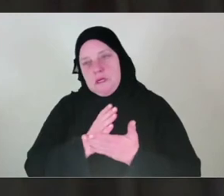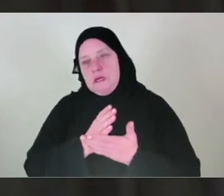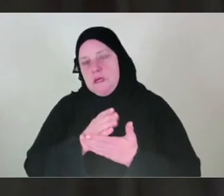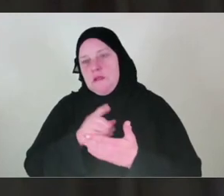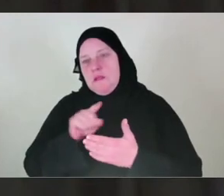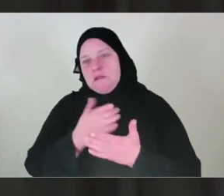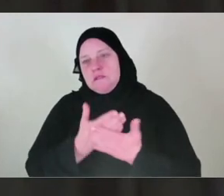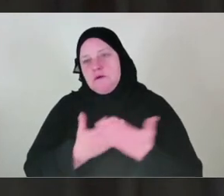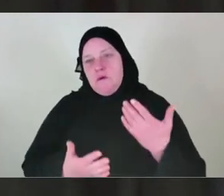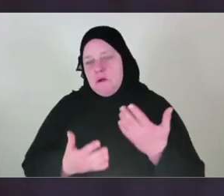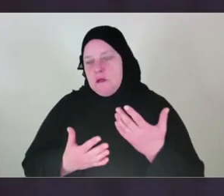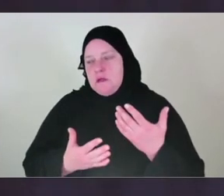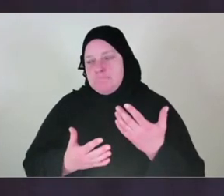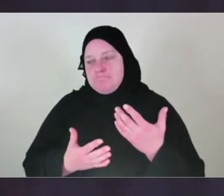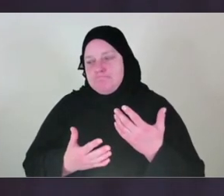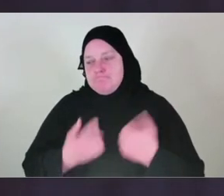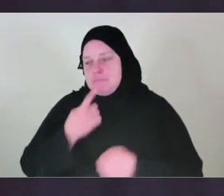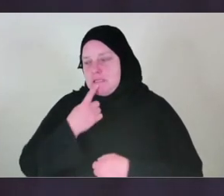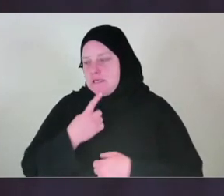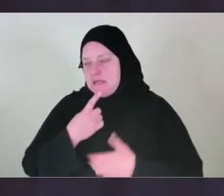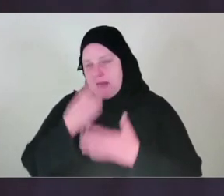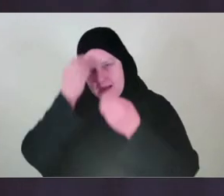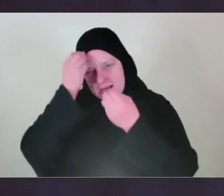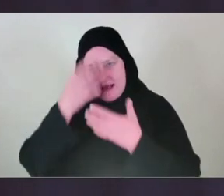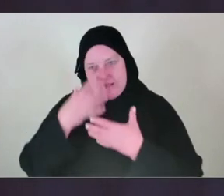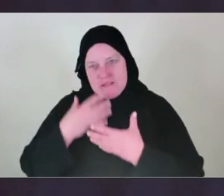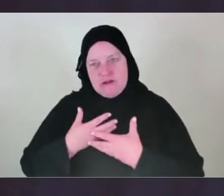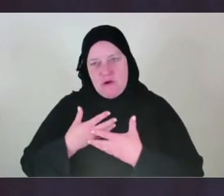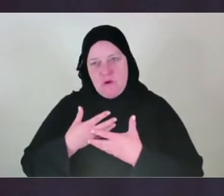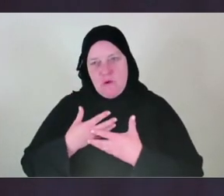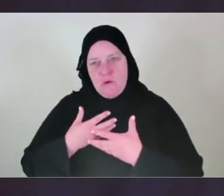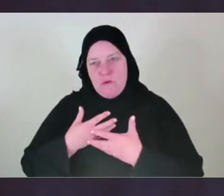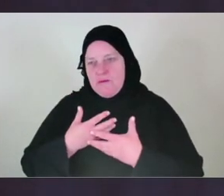someone and you say an opinion,